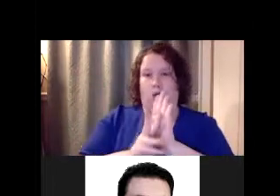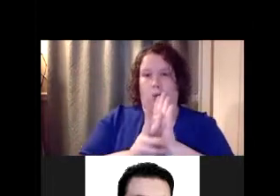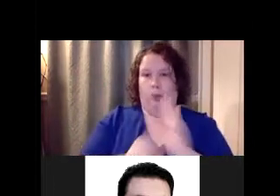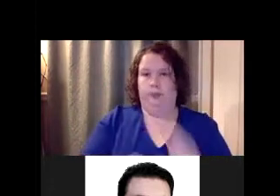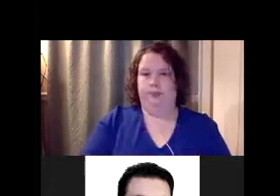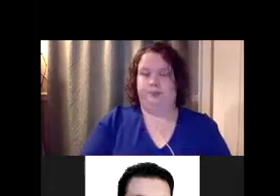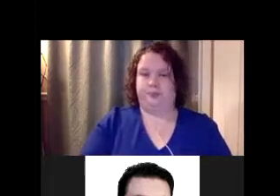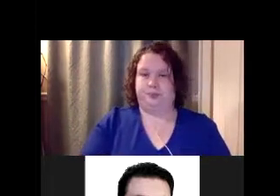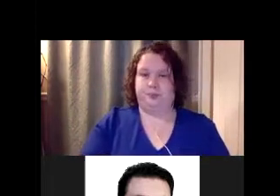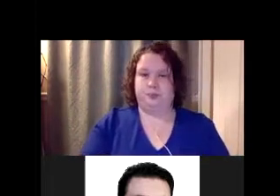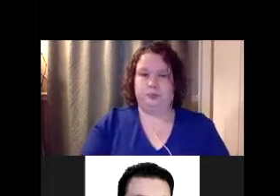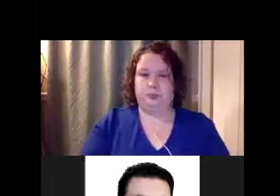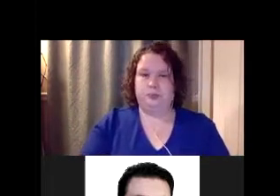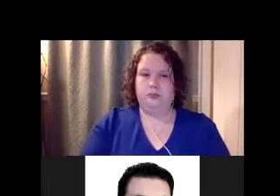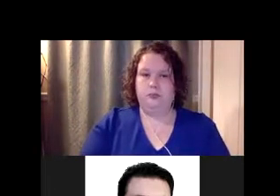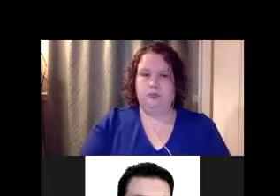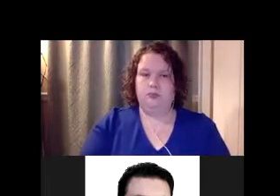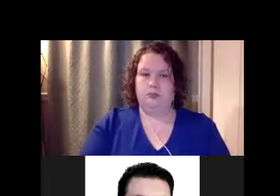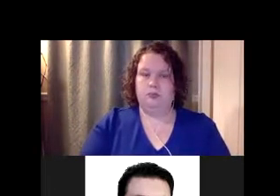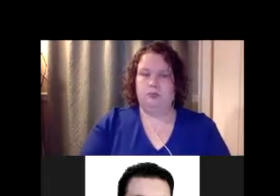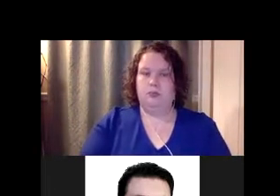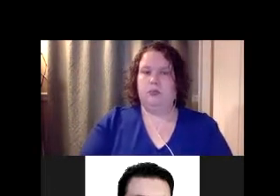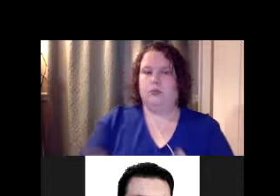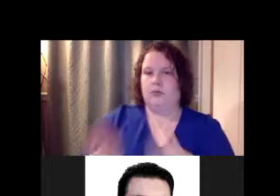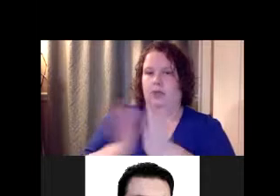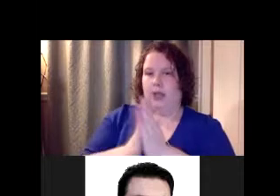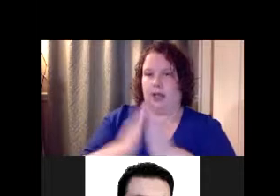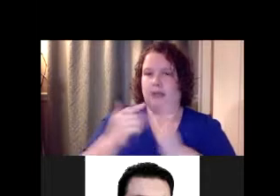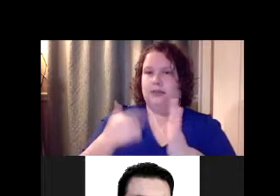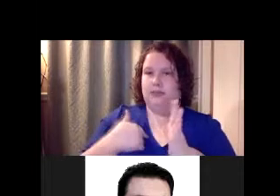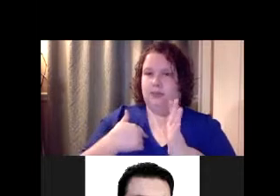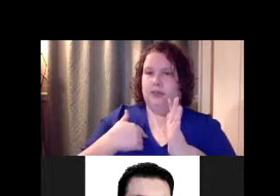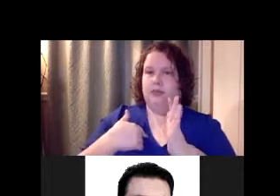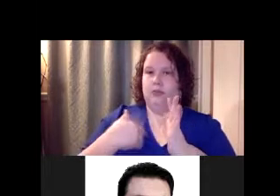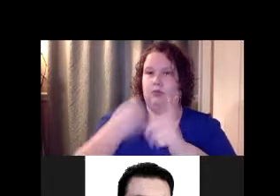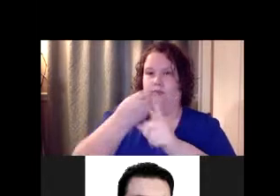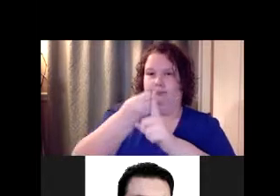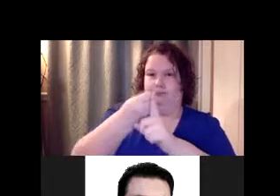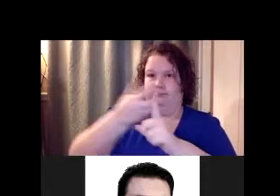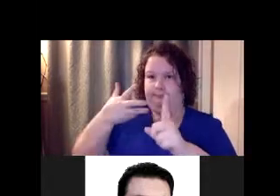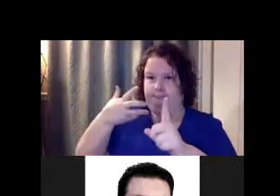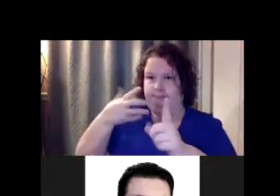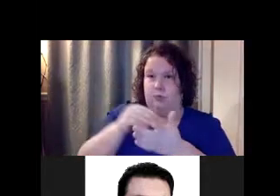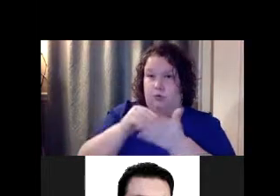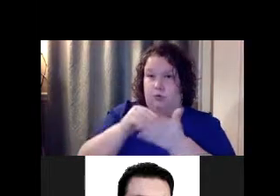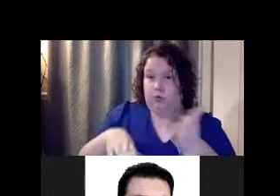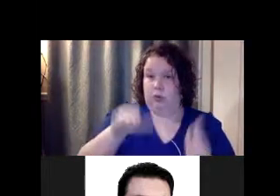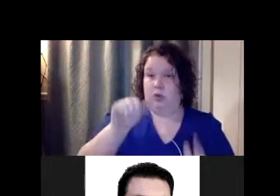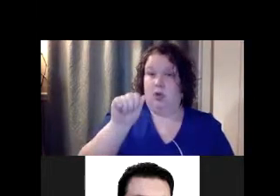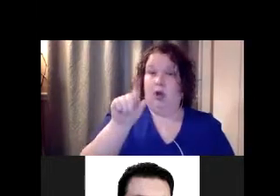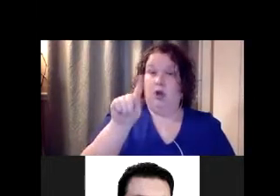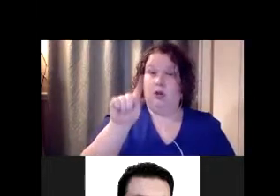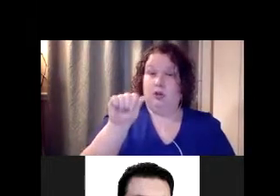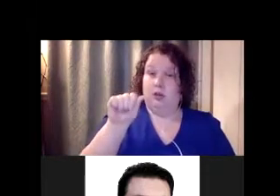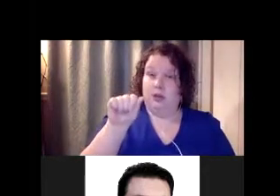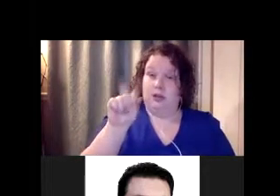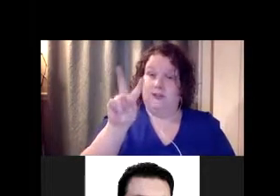little bit of a breakdown of those Alta Vista elementary students. So there are 201 students